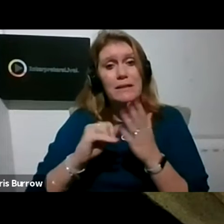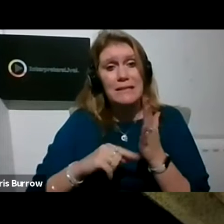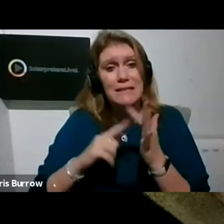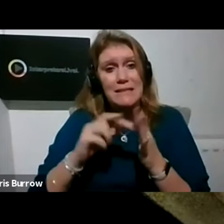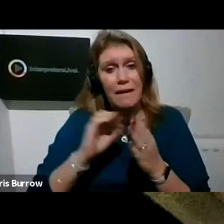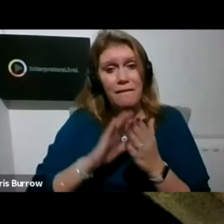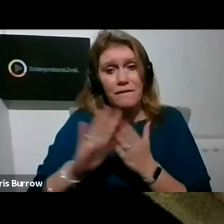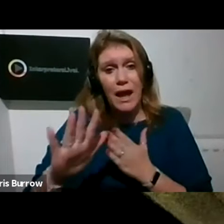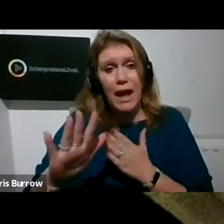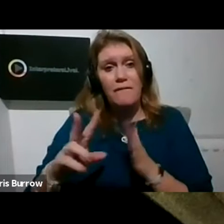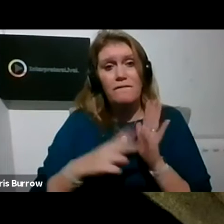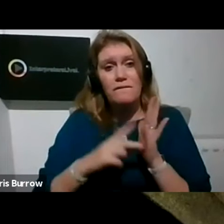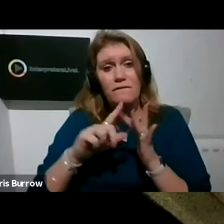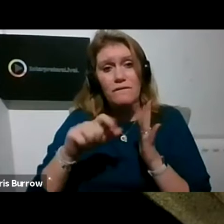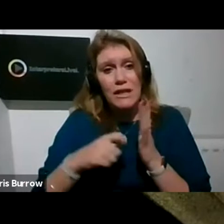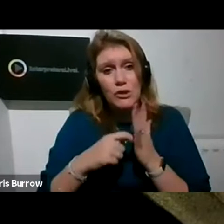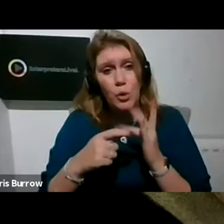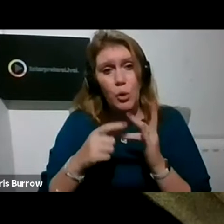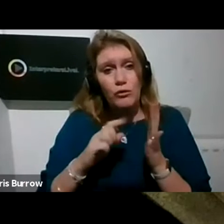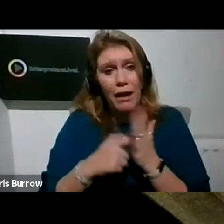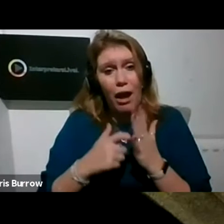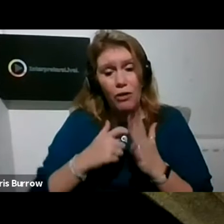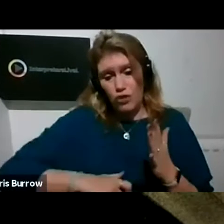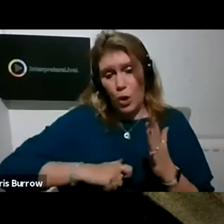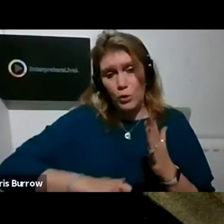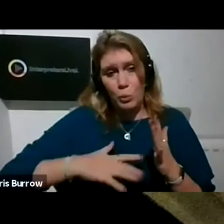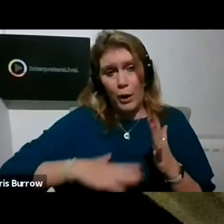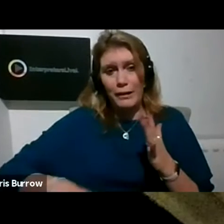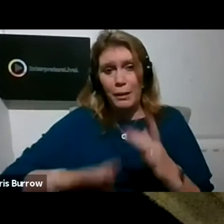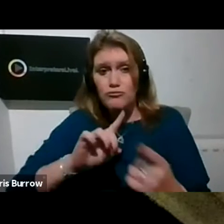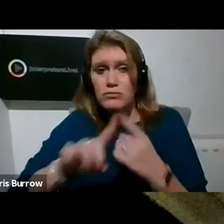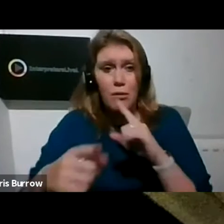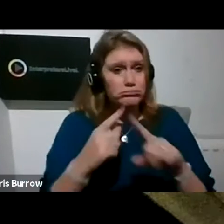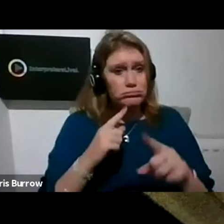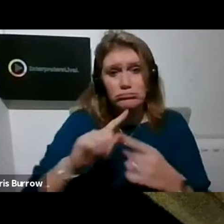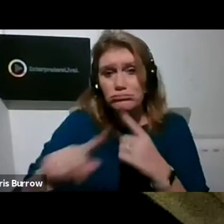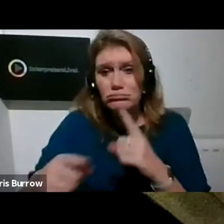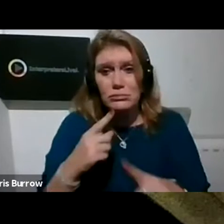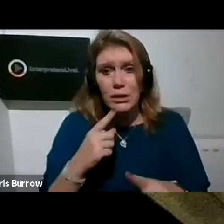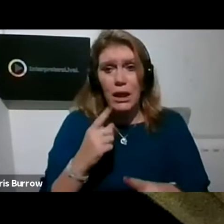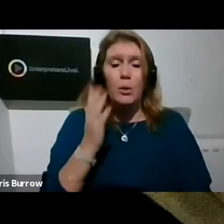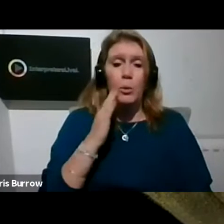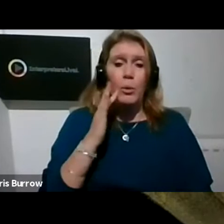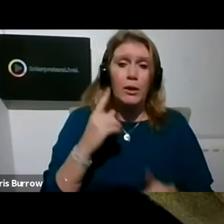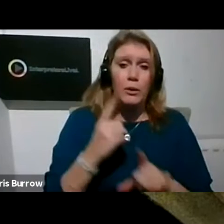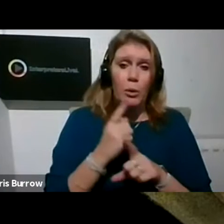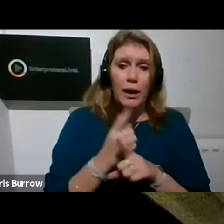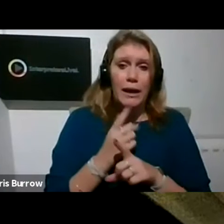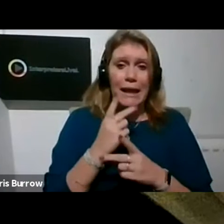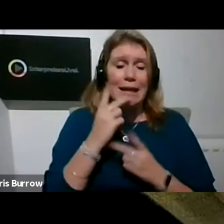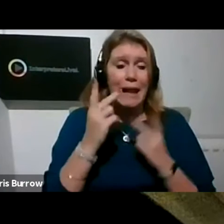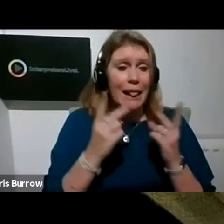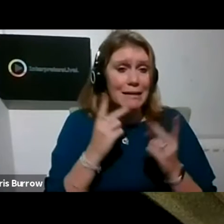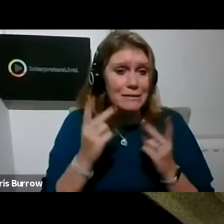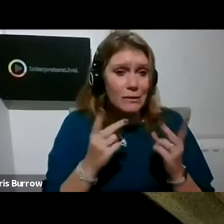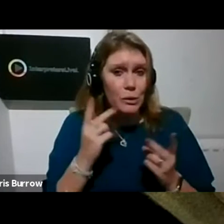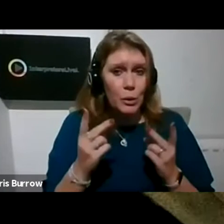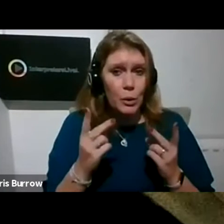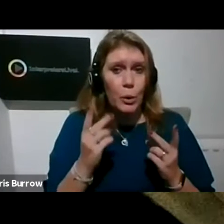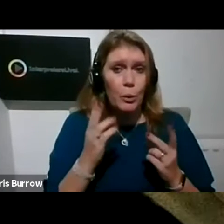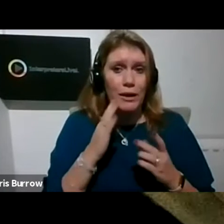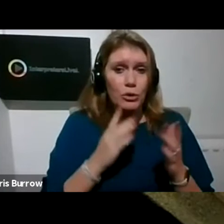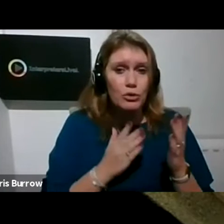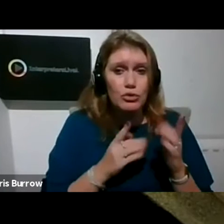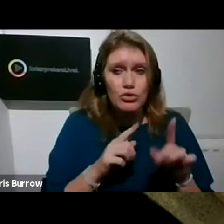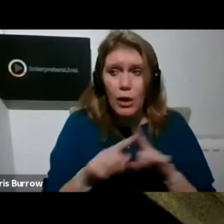think, one of the things that early on, some people working in classical, trying to do stuff over Zoom, you